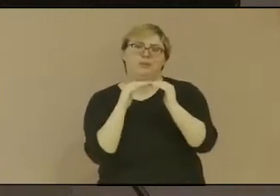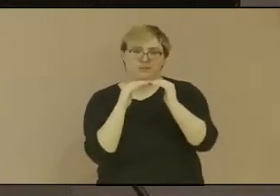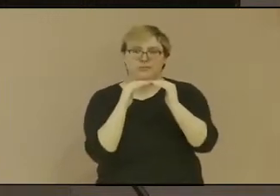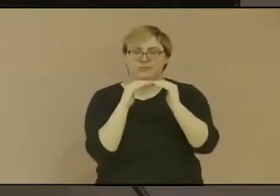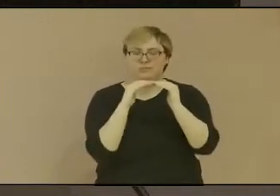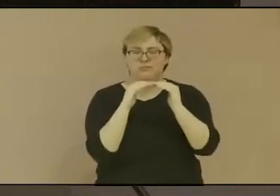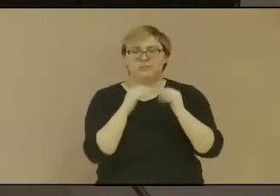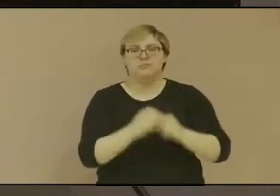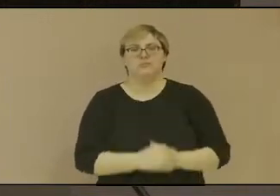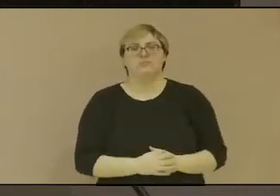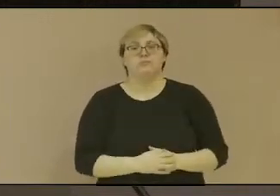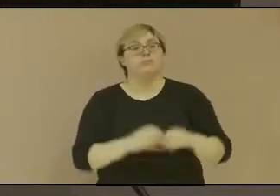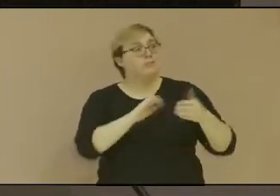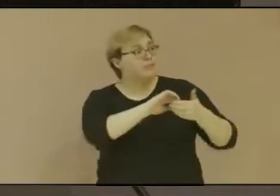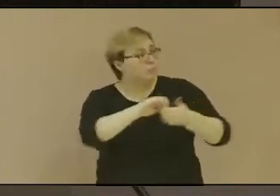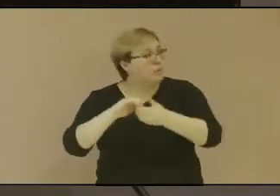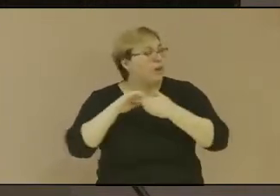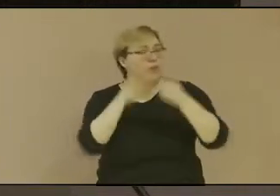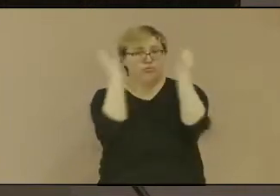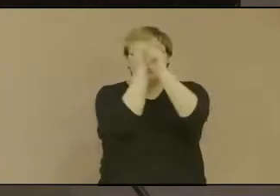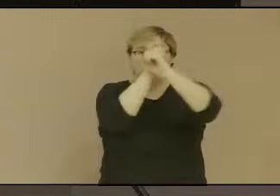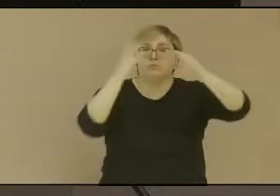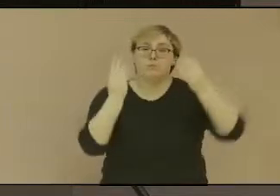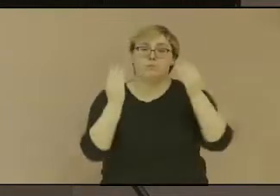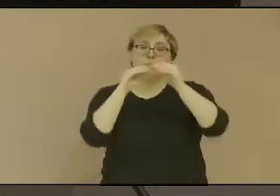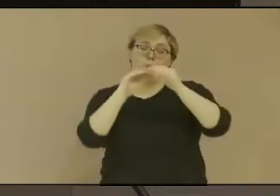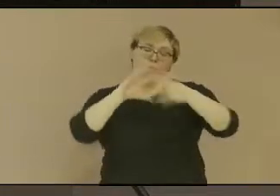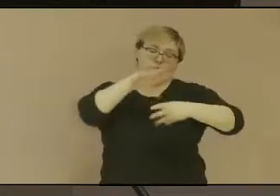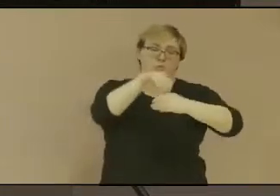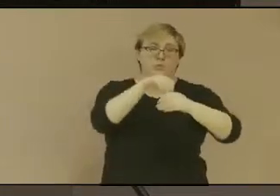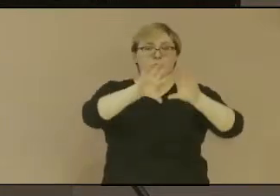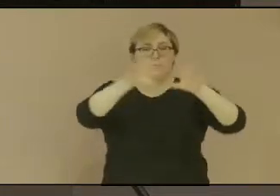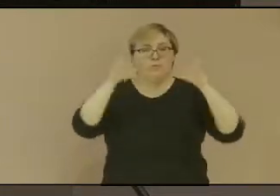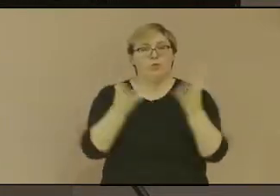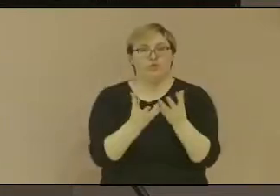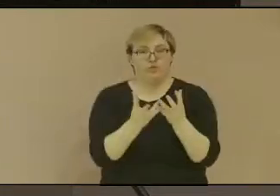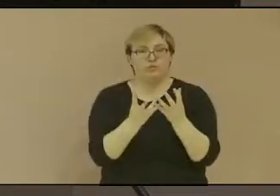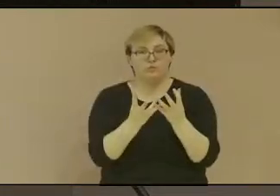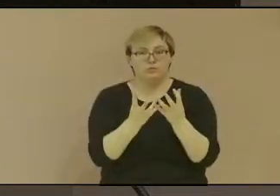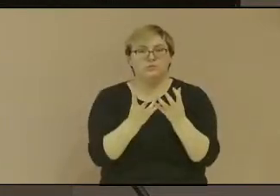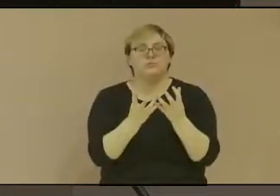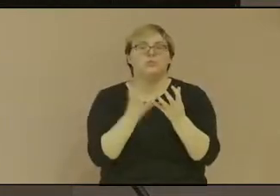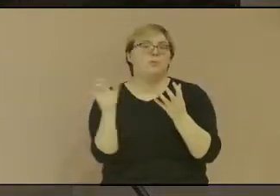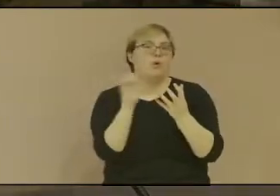more inclusive world, we are building it. Thank you.